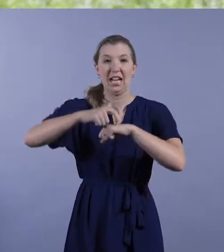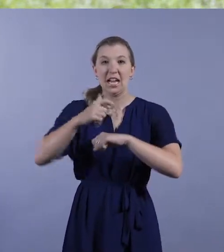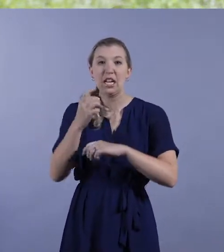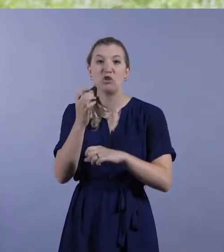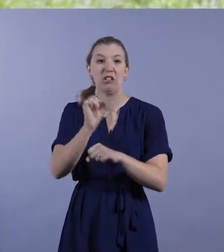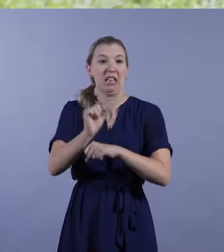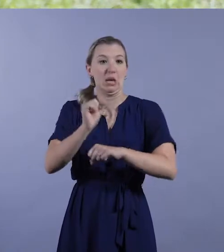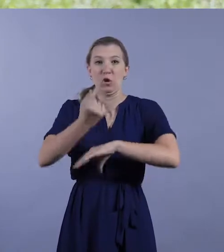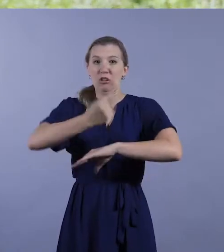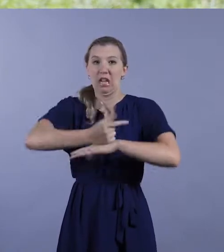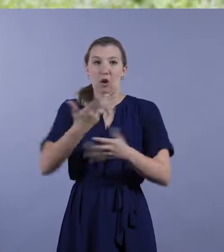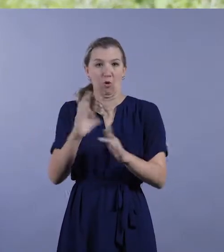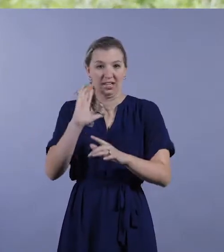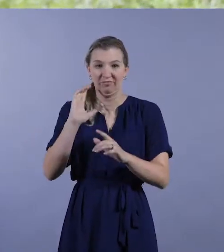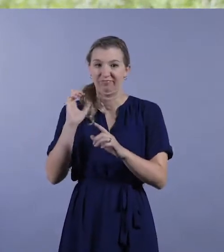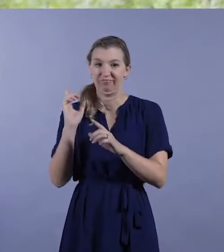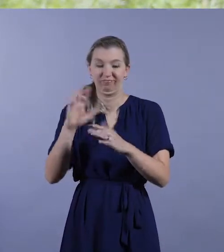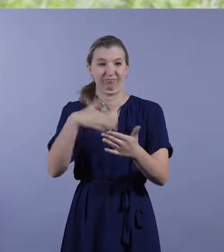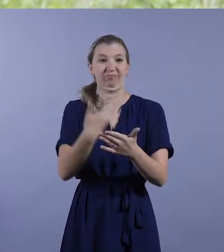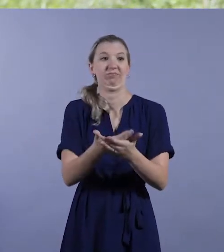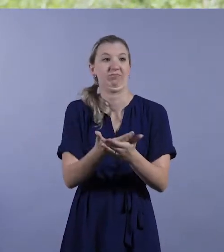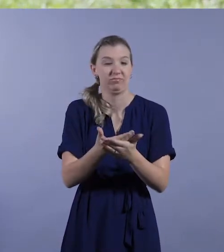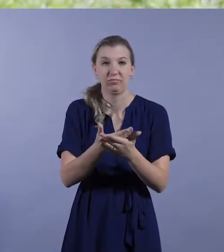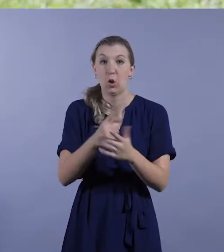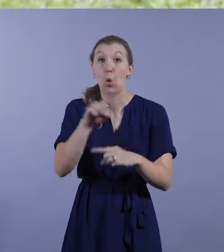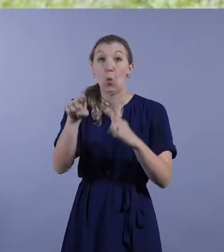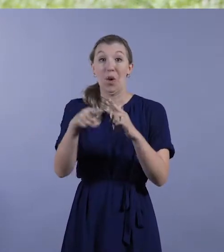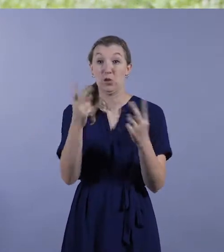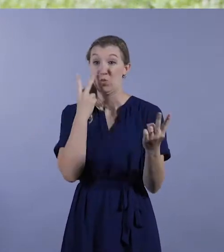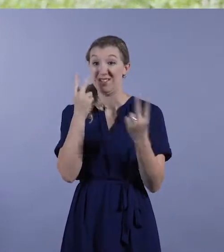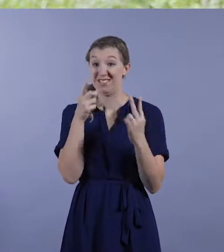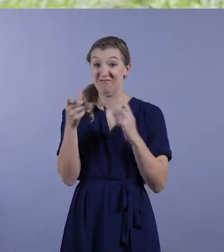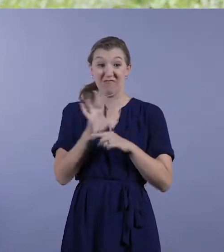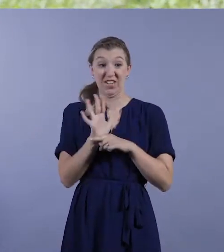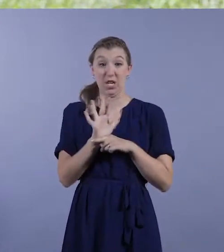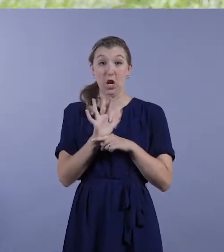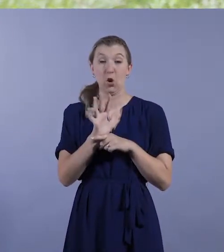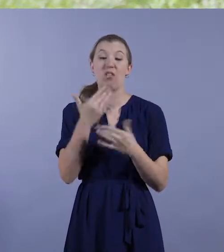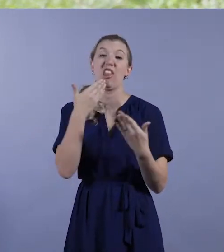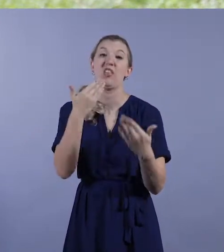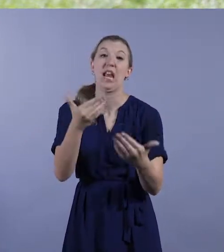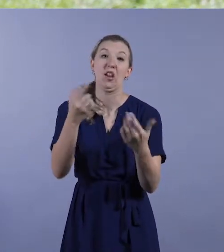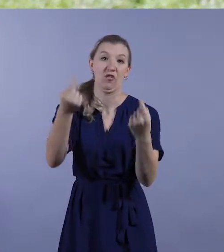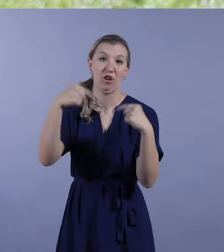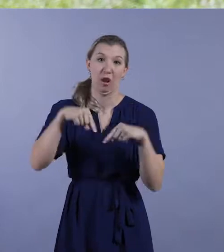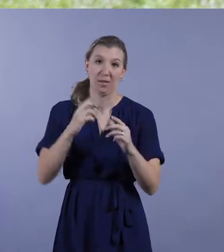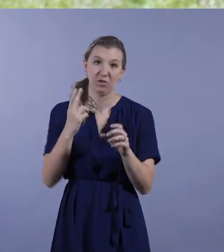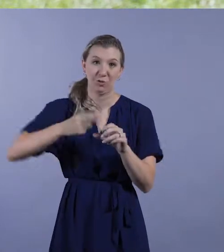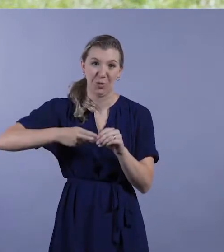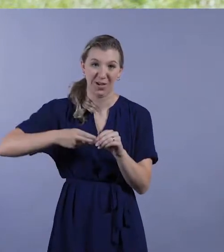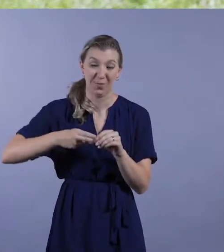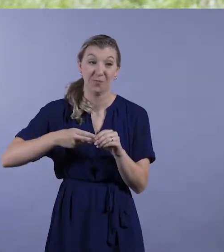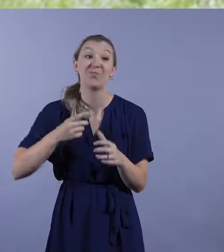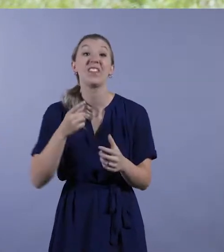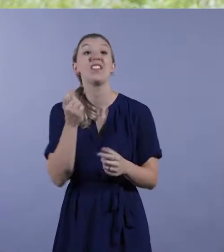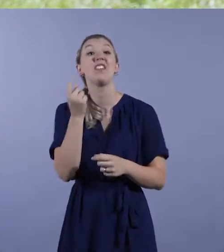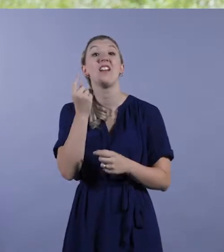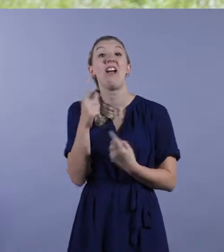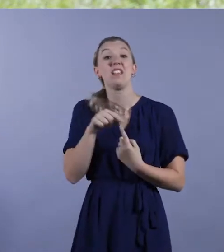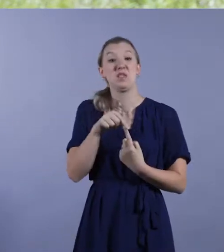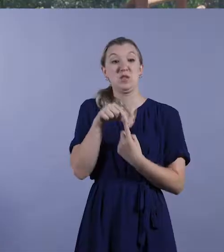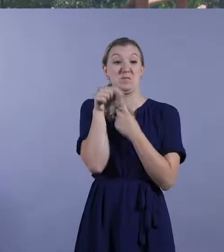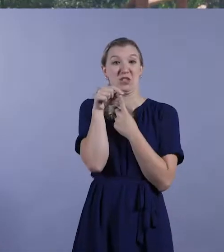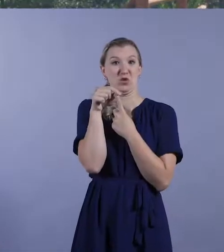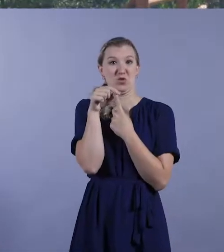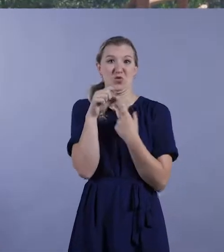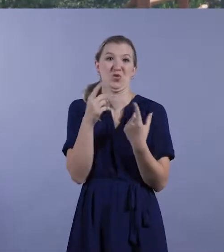come, regardless of when you're viewing. Thank you for being with us. We have something special in store for